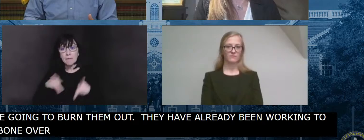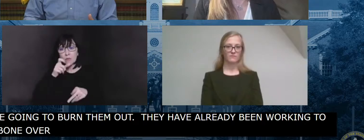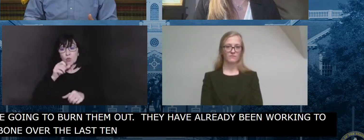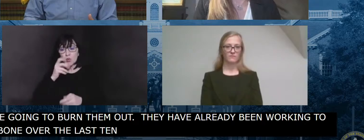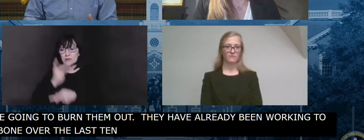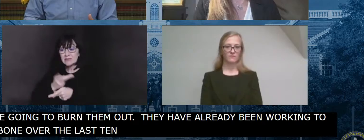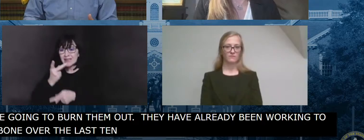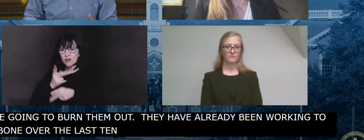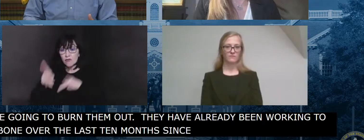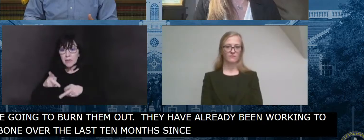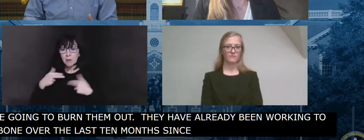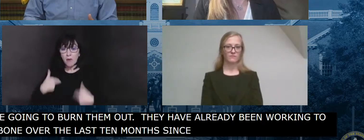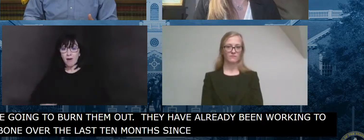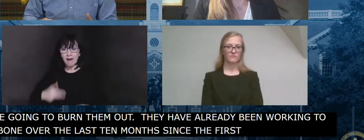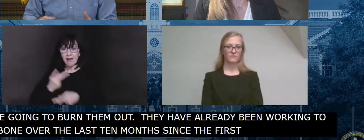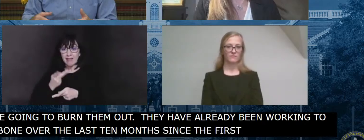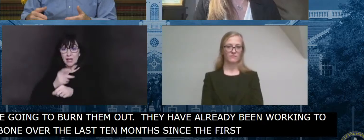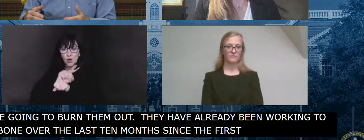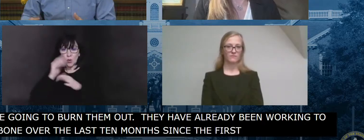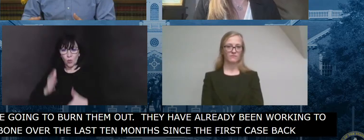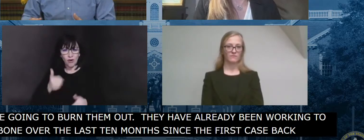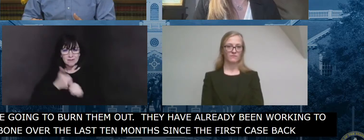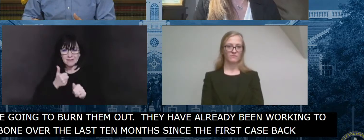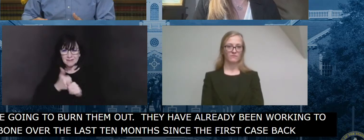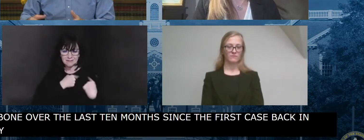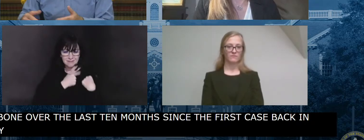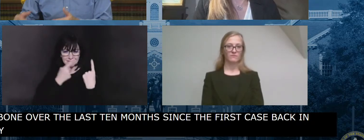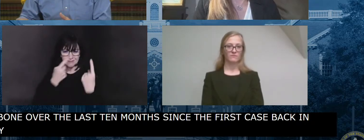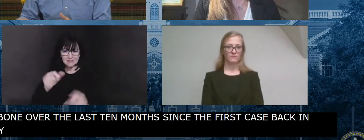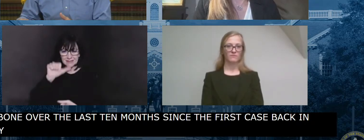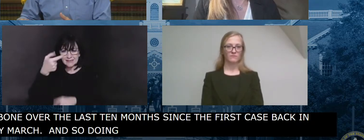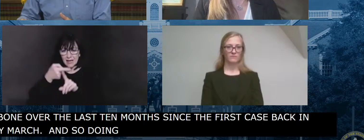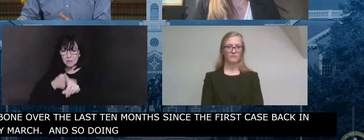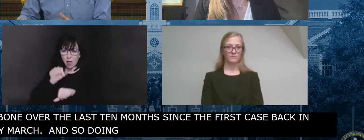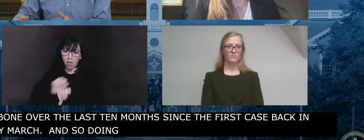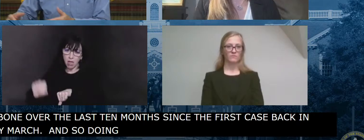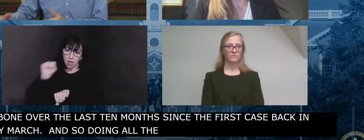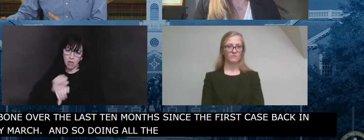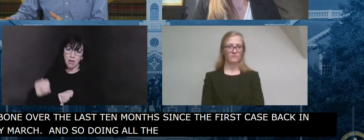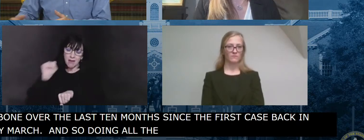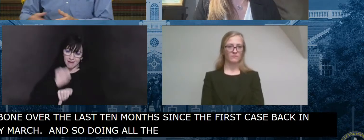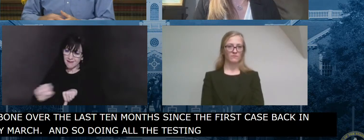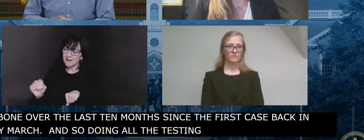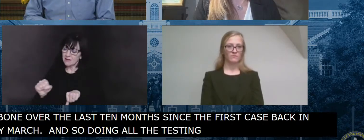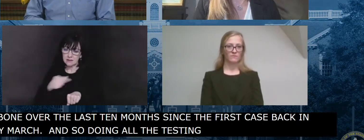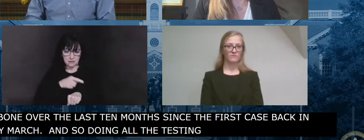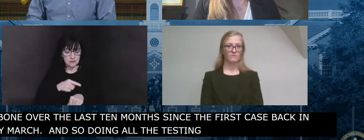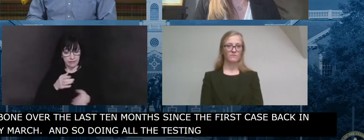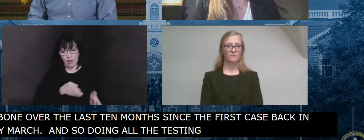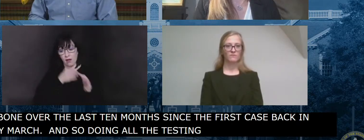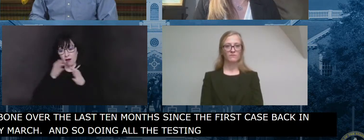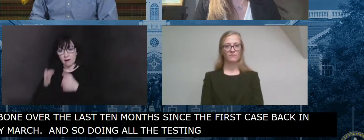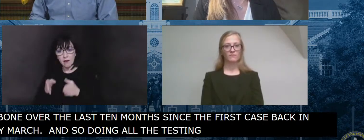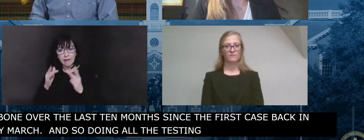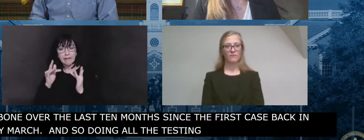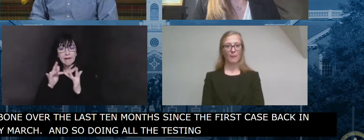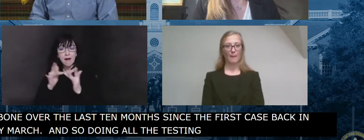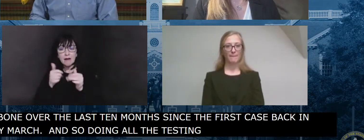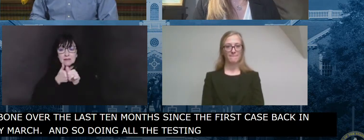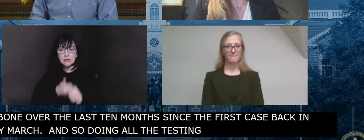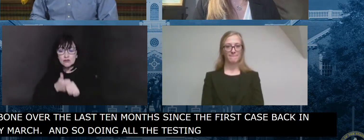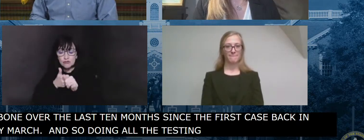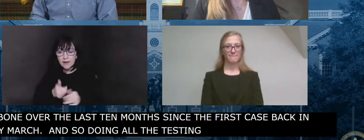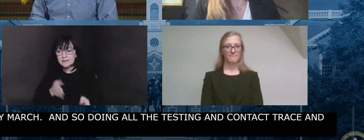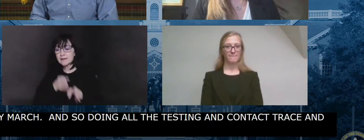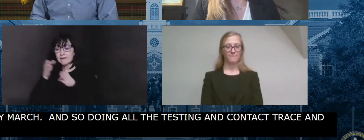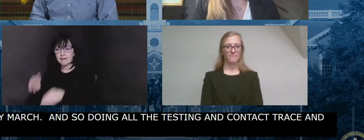in early March. And so doing all the testing and now contact tracing and now the vaccination. And so we're